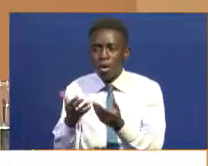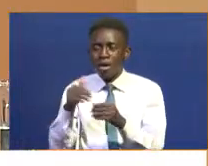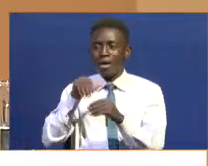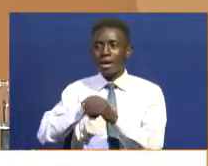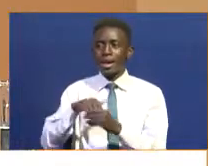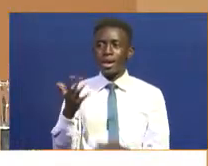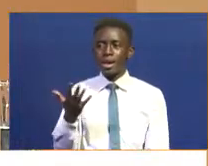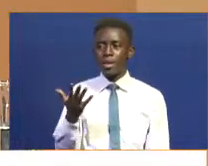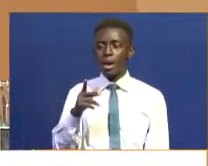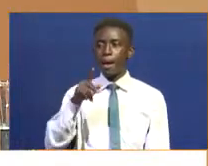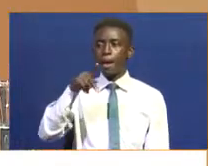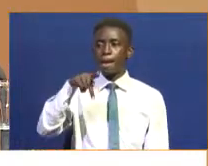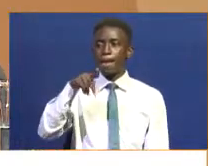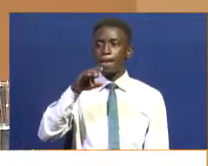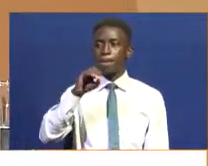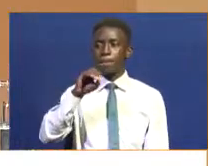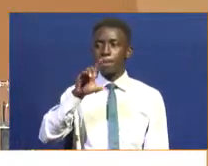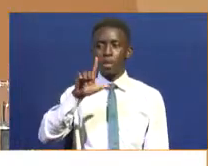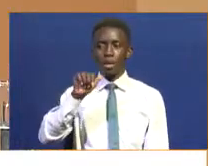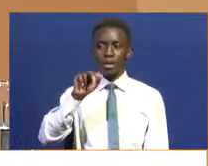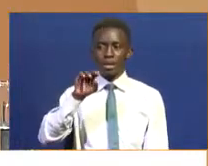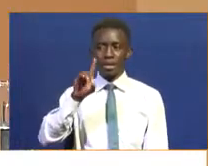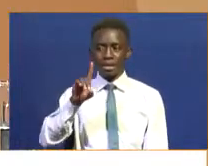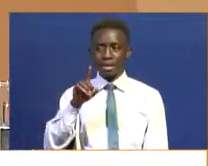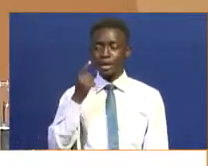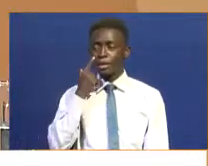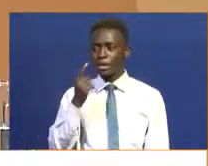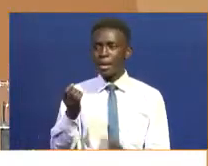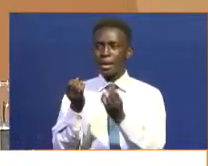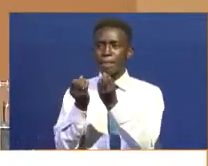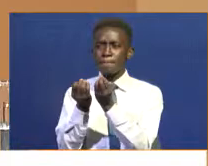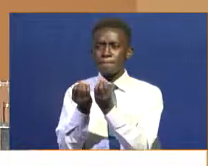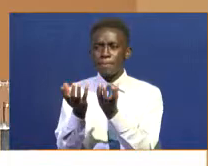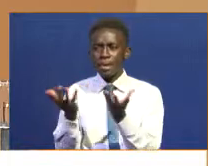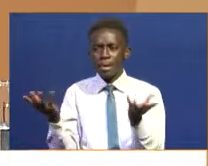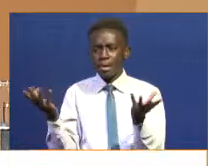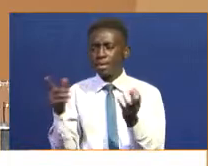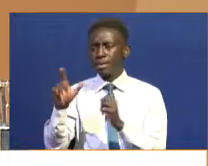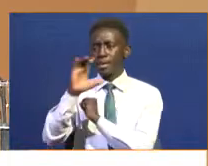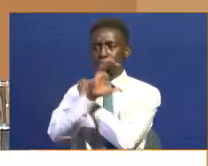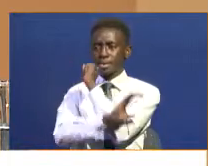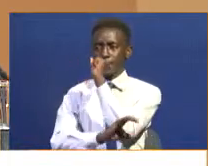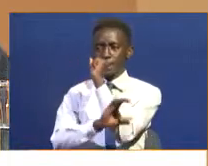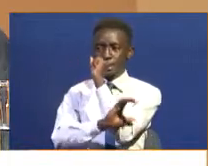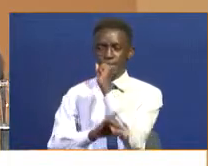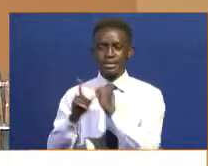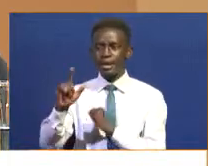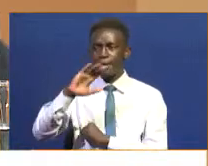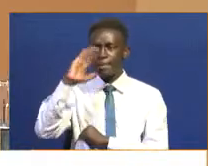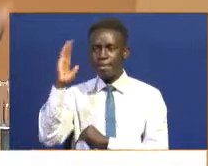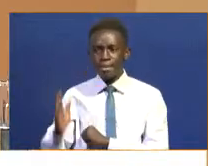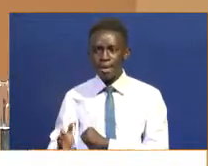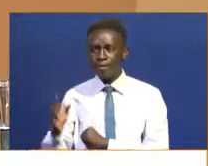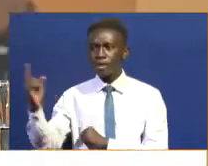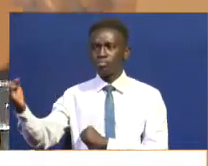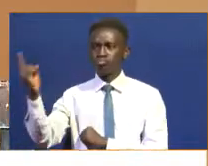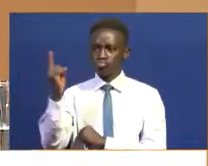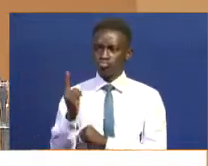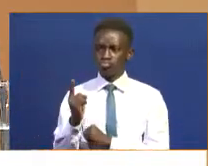issue that many countries in that region do not come out, you know, to